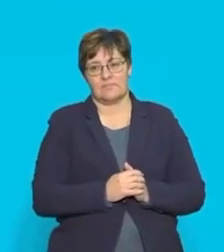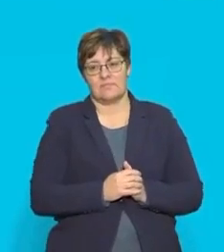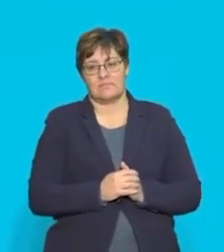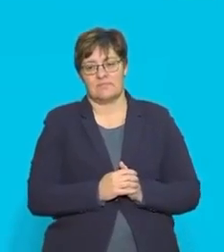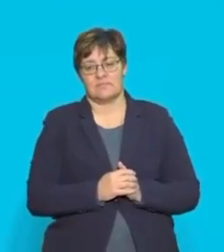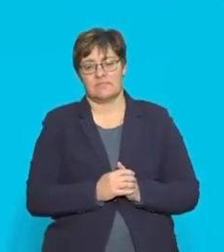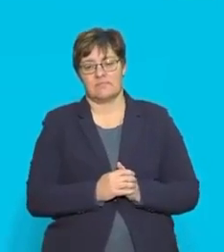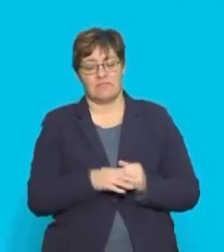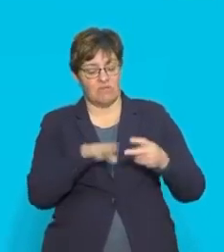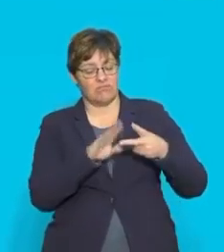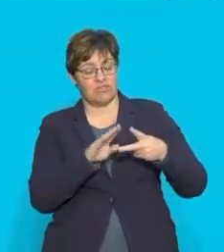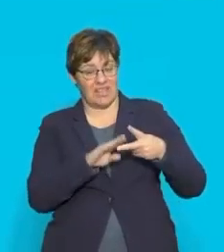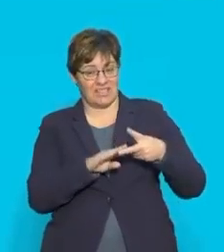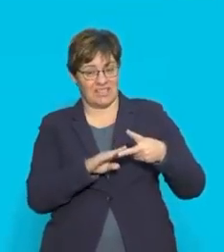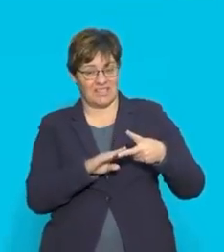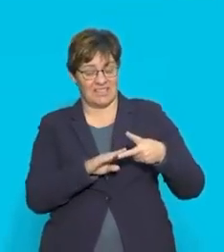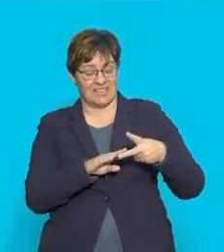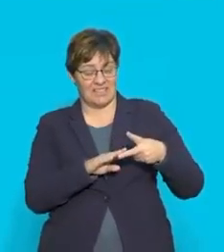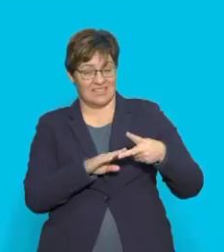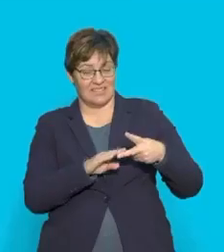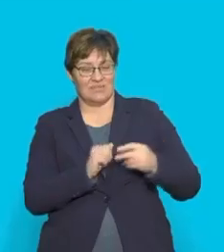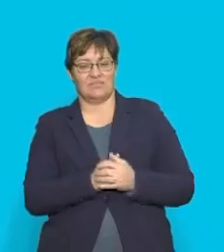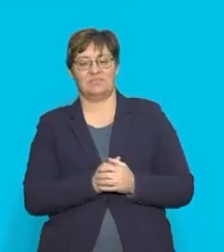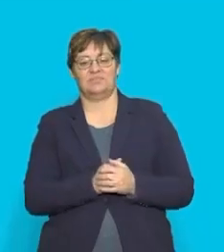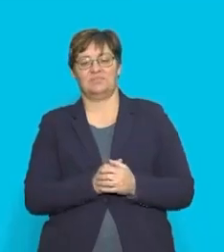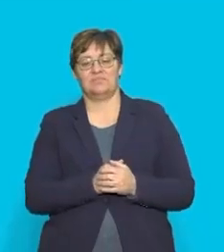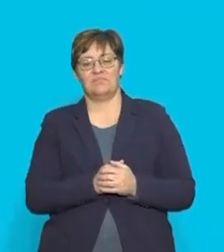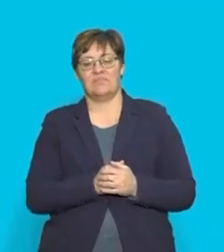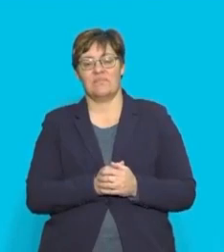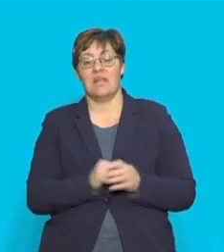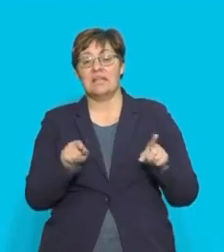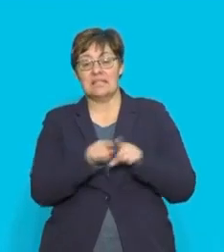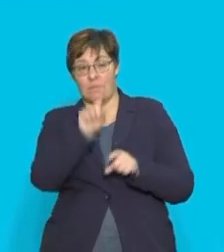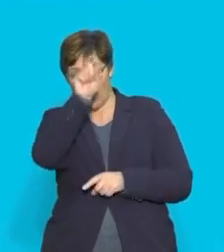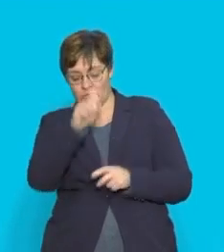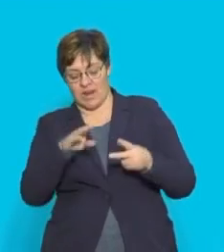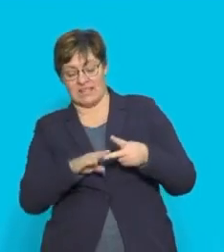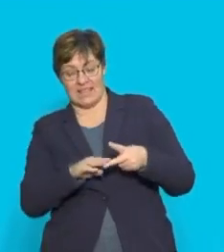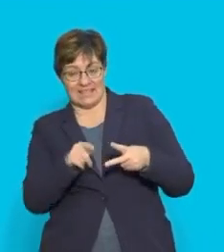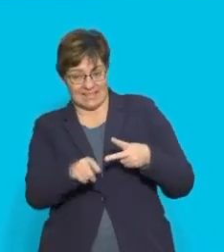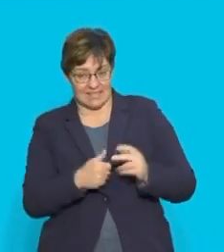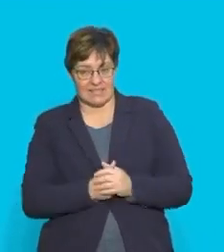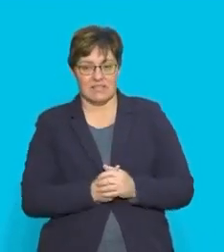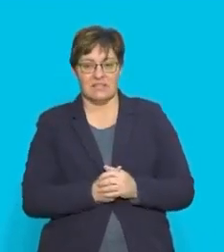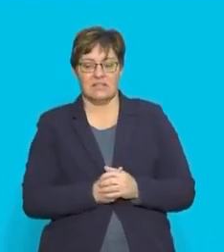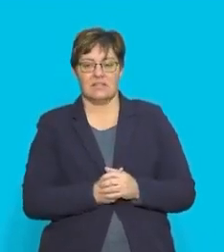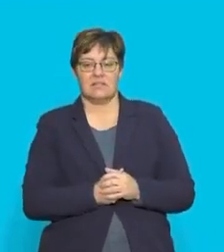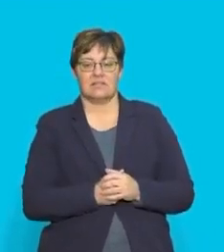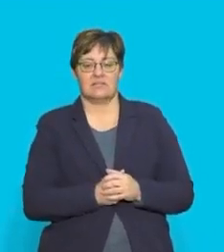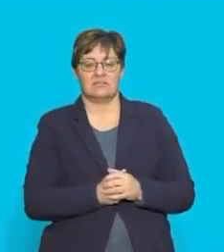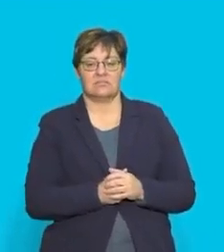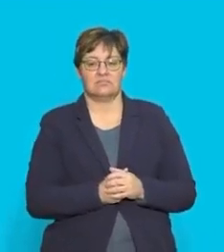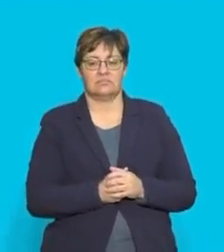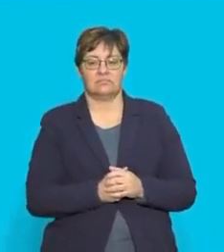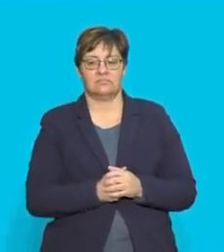second question. So it's still the same question where we have 7